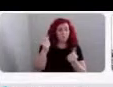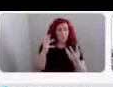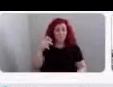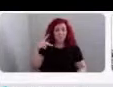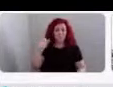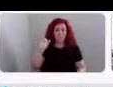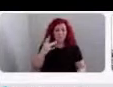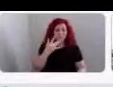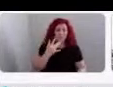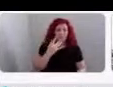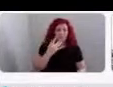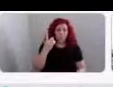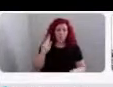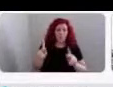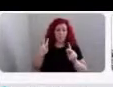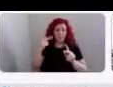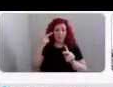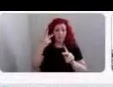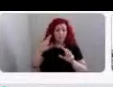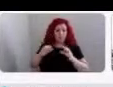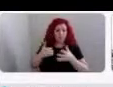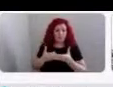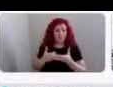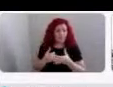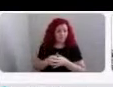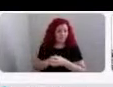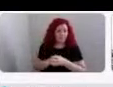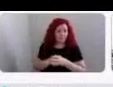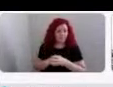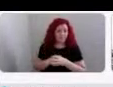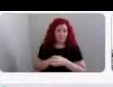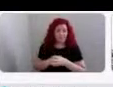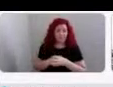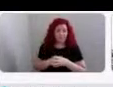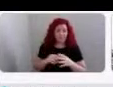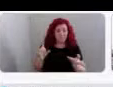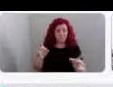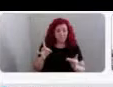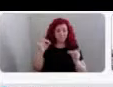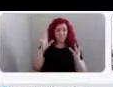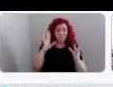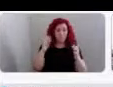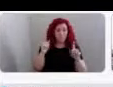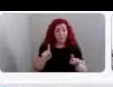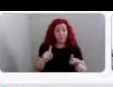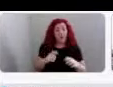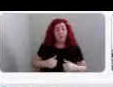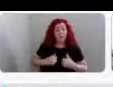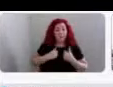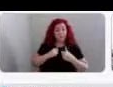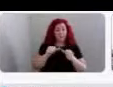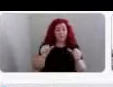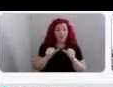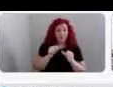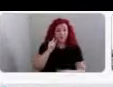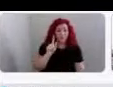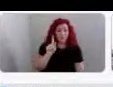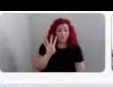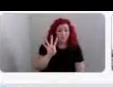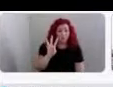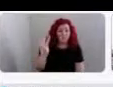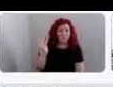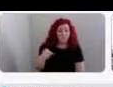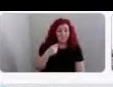favor one political party over another this is a ticket for disaster i lived in such an area for 46 years and